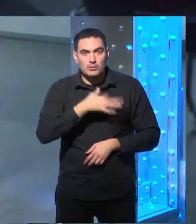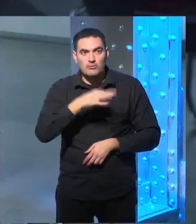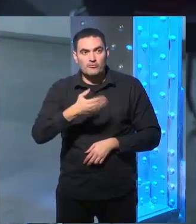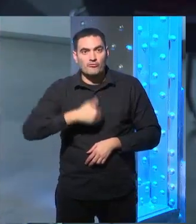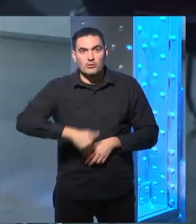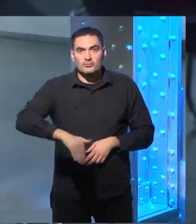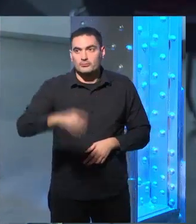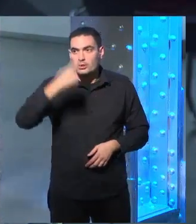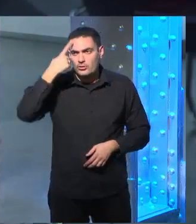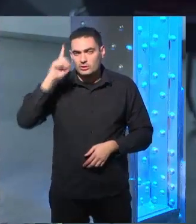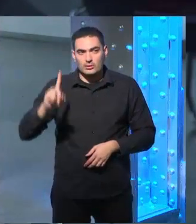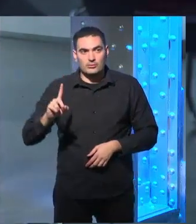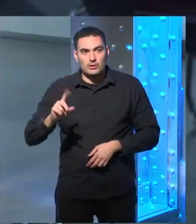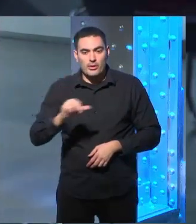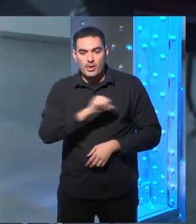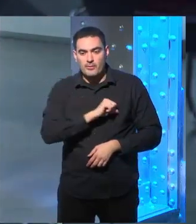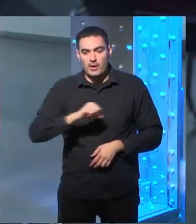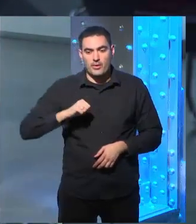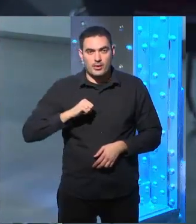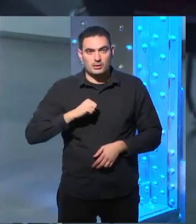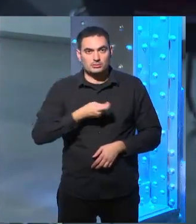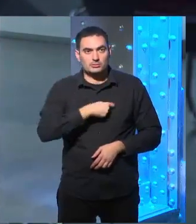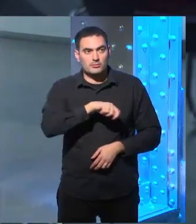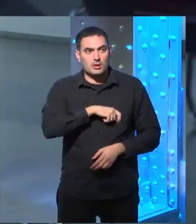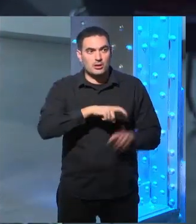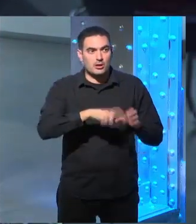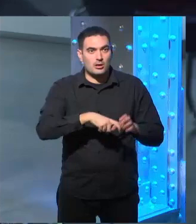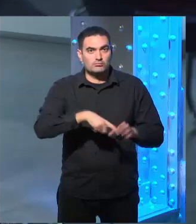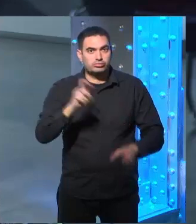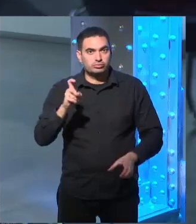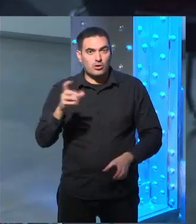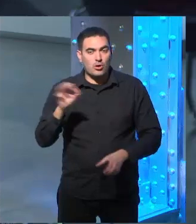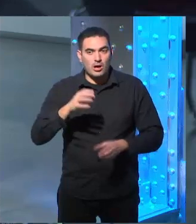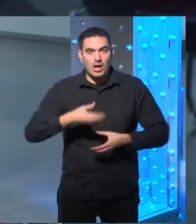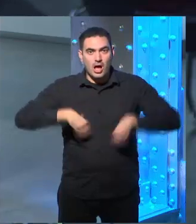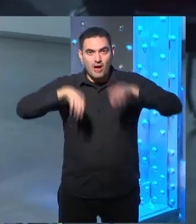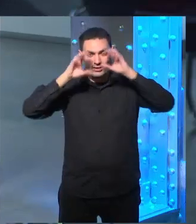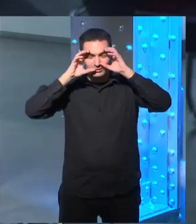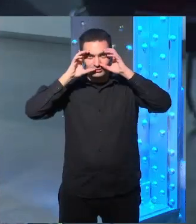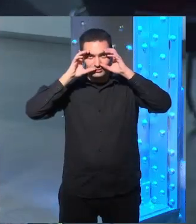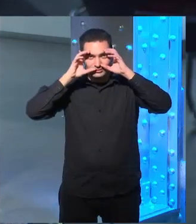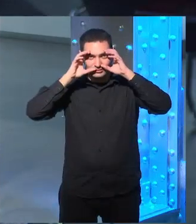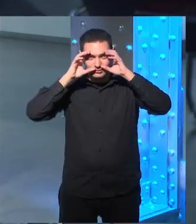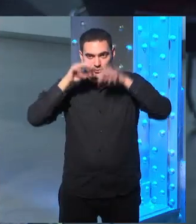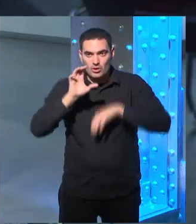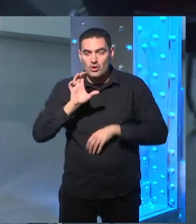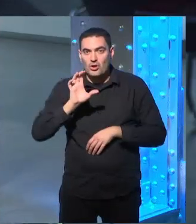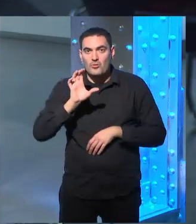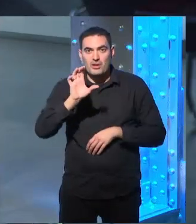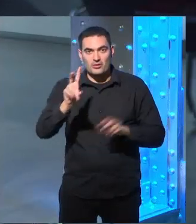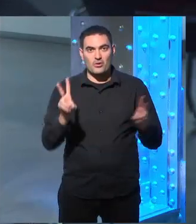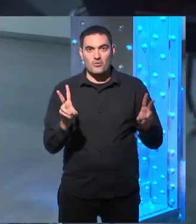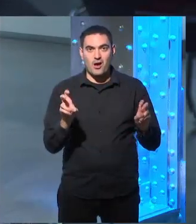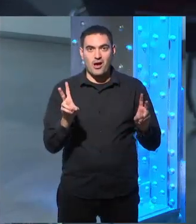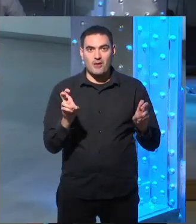when we have the possibility not only to declare independence but also to put our glasses on and consider